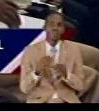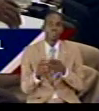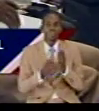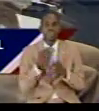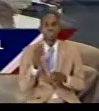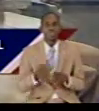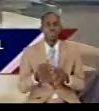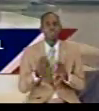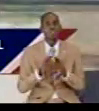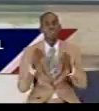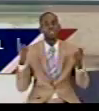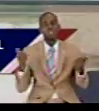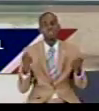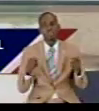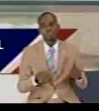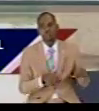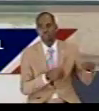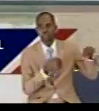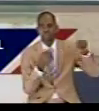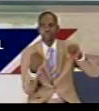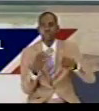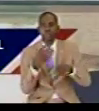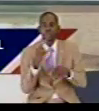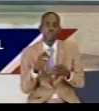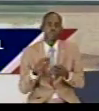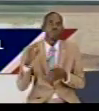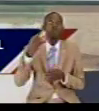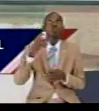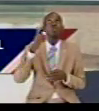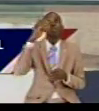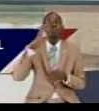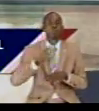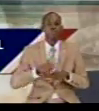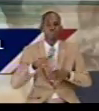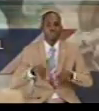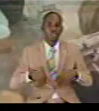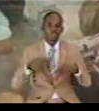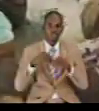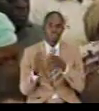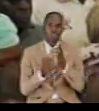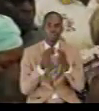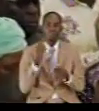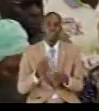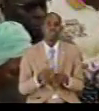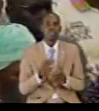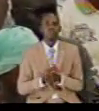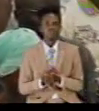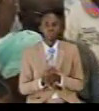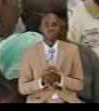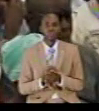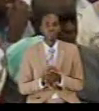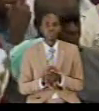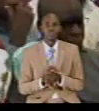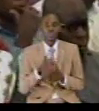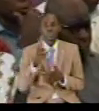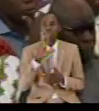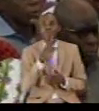Outpouring of the Spirit of God upon your life in Jesus' name. You're